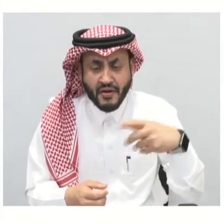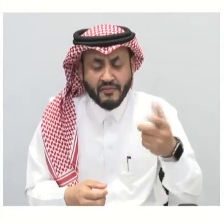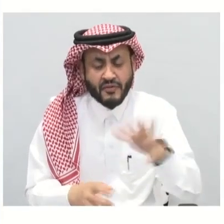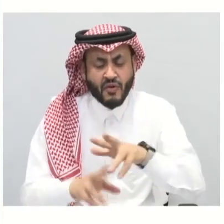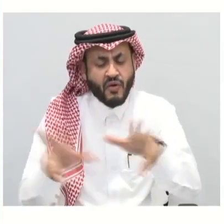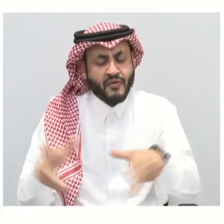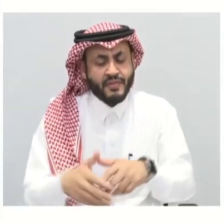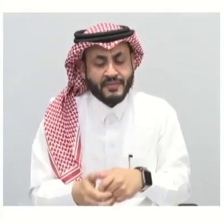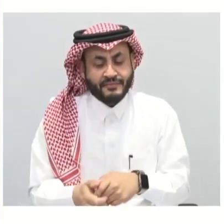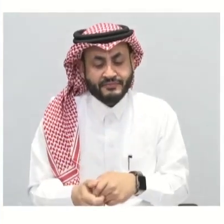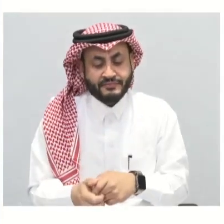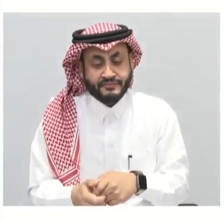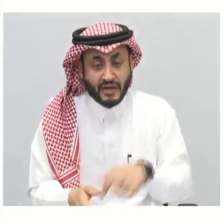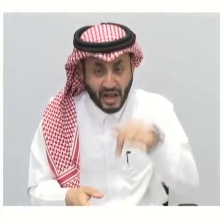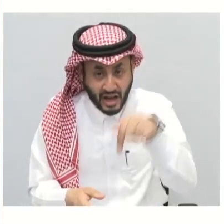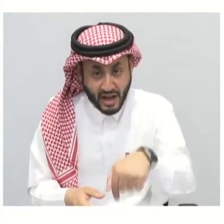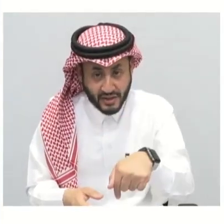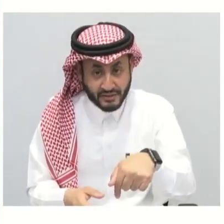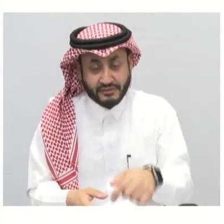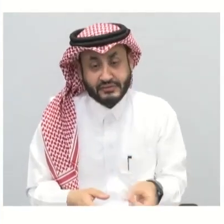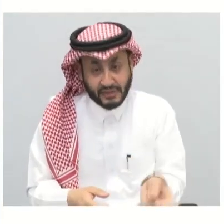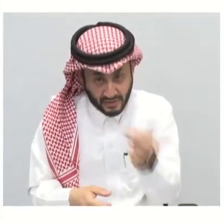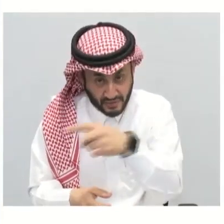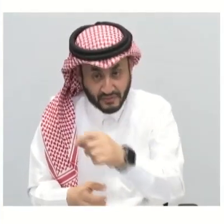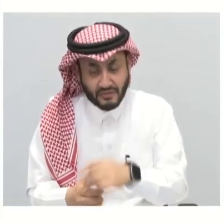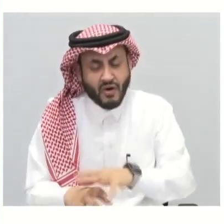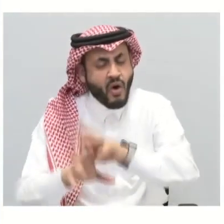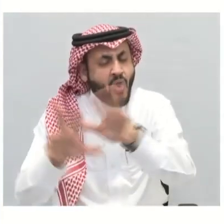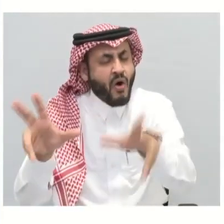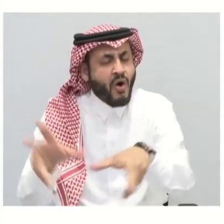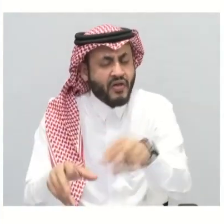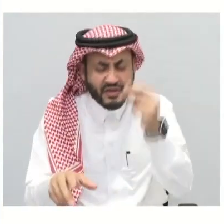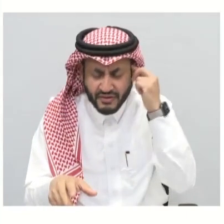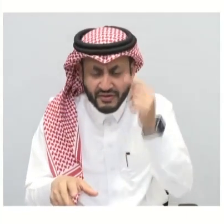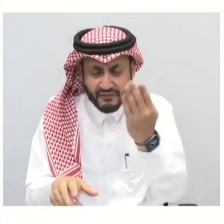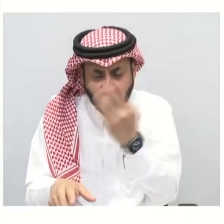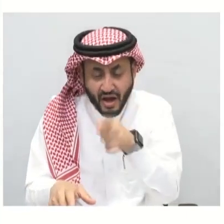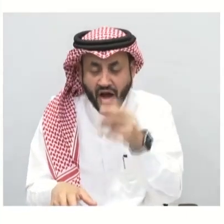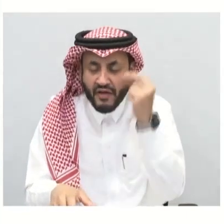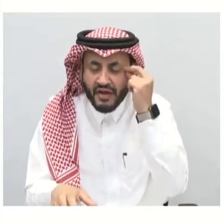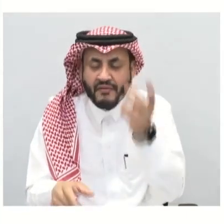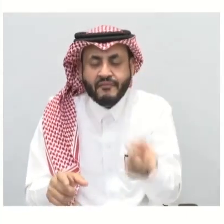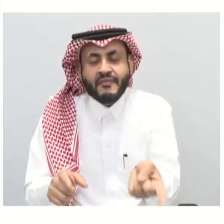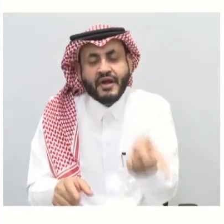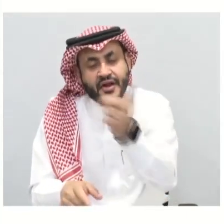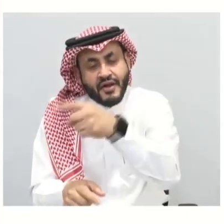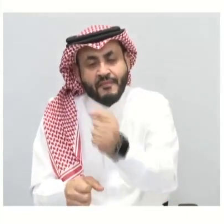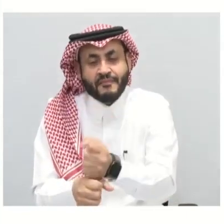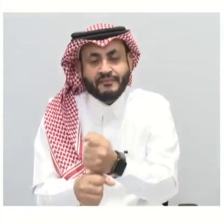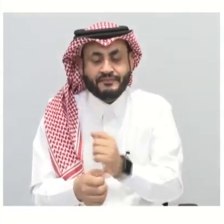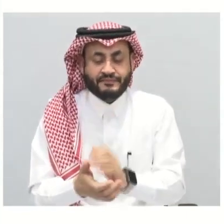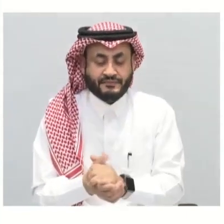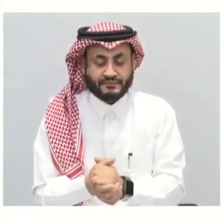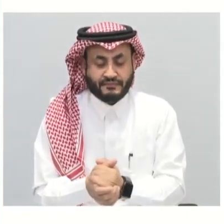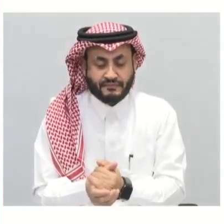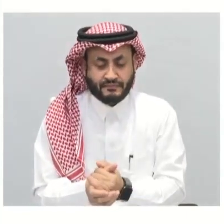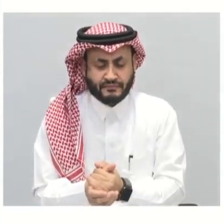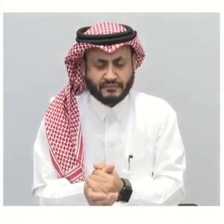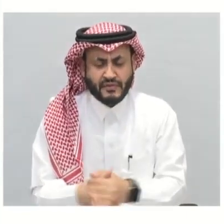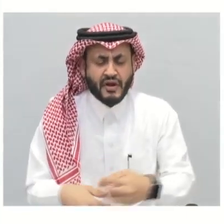night, this afternoon or this evening or tonight. So you can talk about any time of the